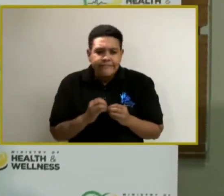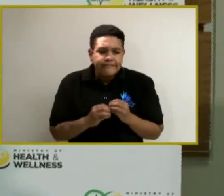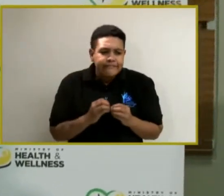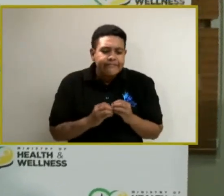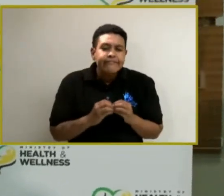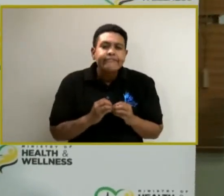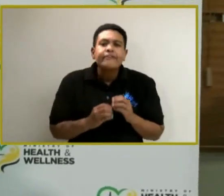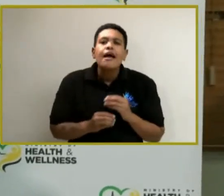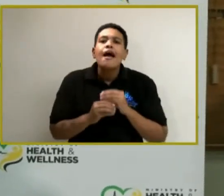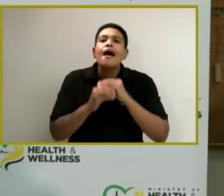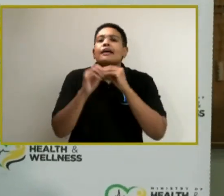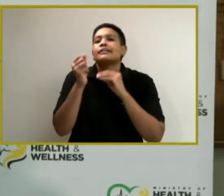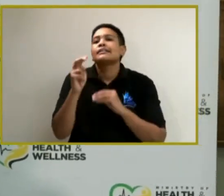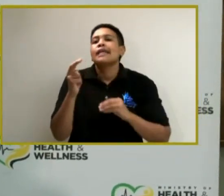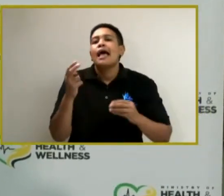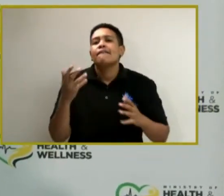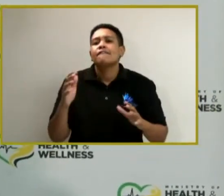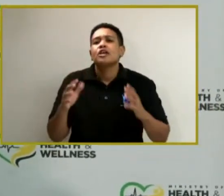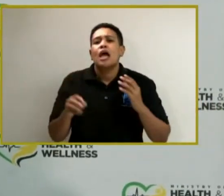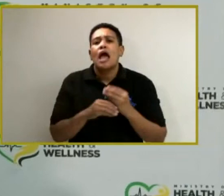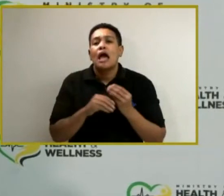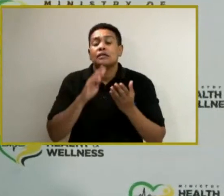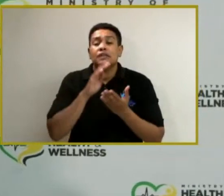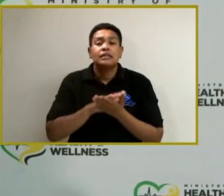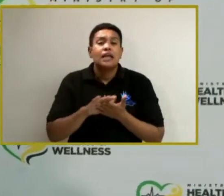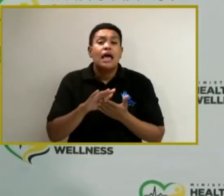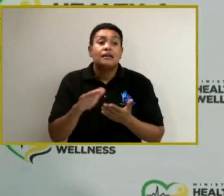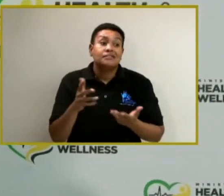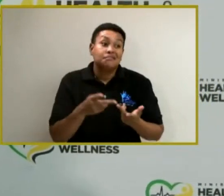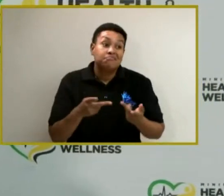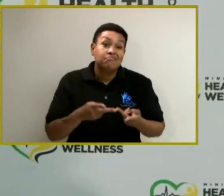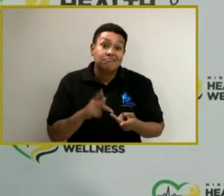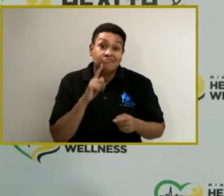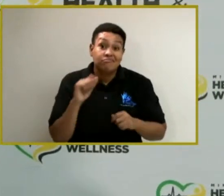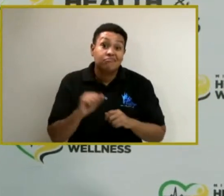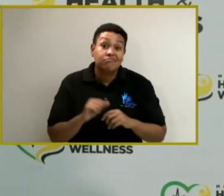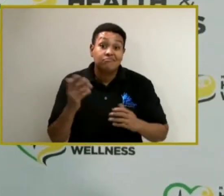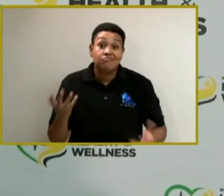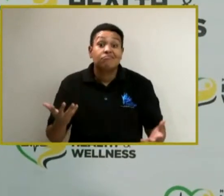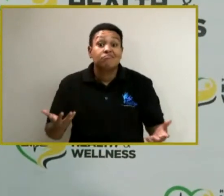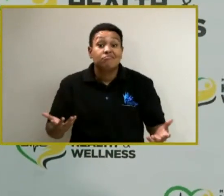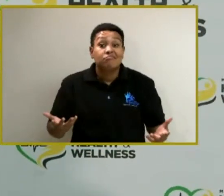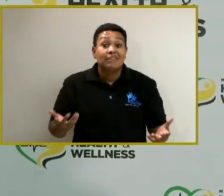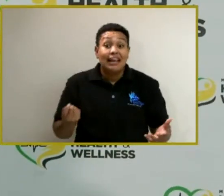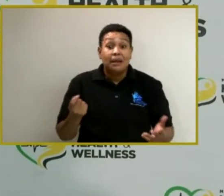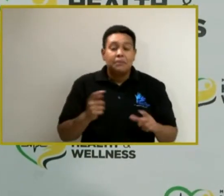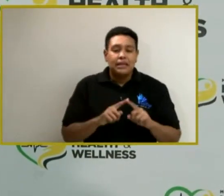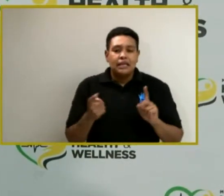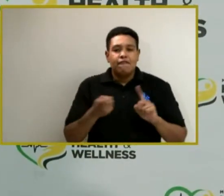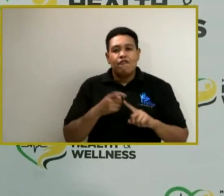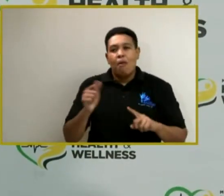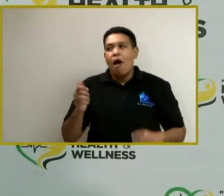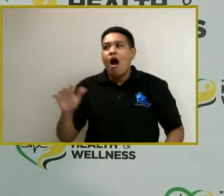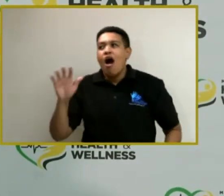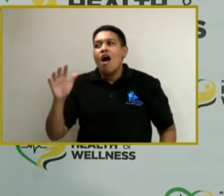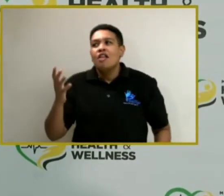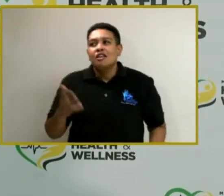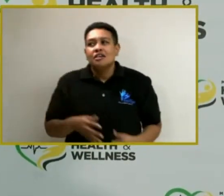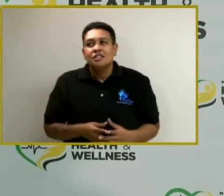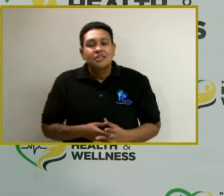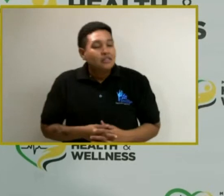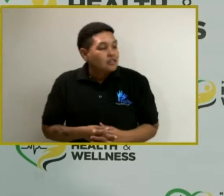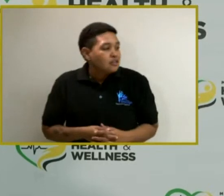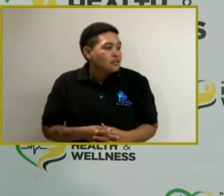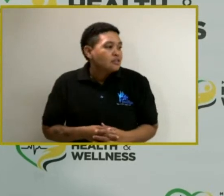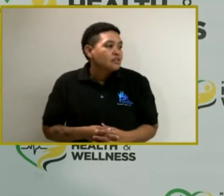Hospital. It's a nice facility. In fact, it's a little different from the others, and